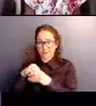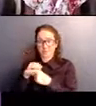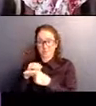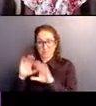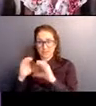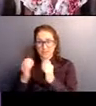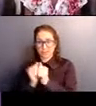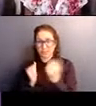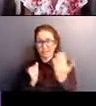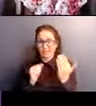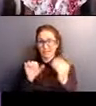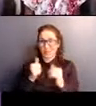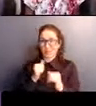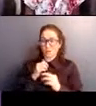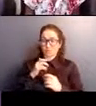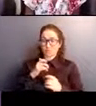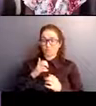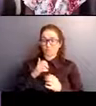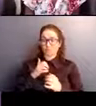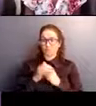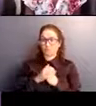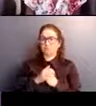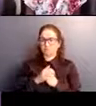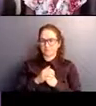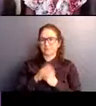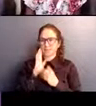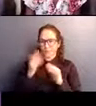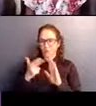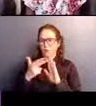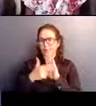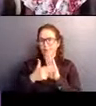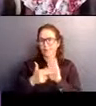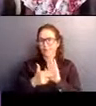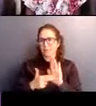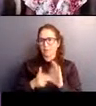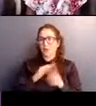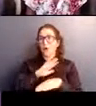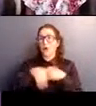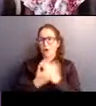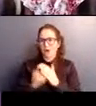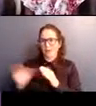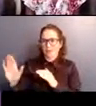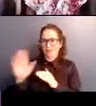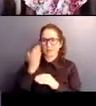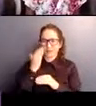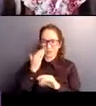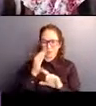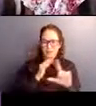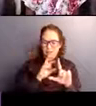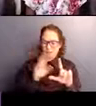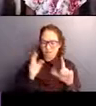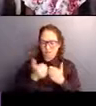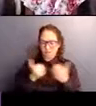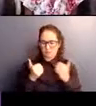with 15 other clarinet players, I'm going to label everyone's instrument so they know left from right, top from